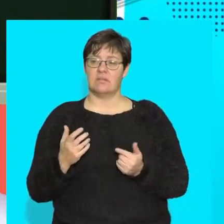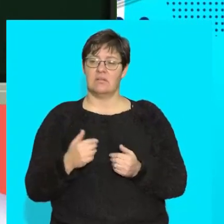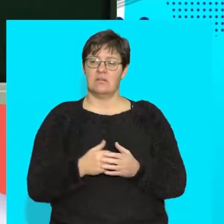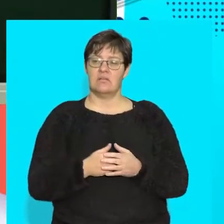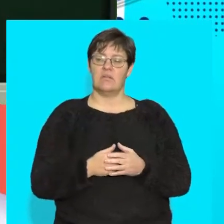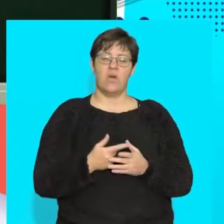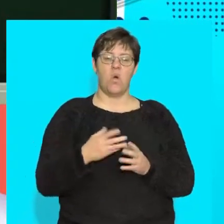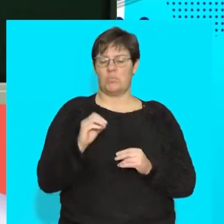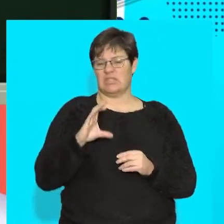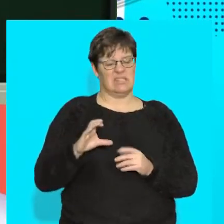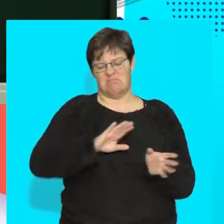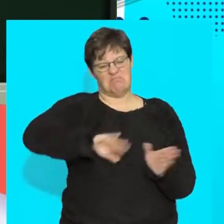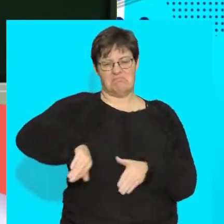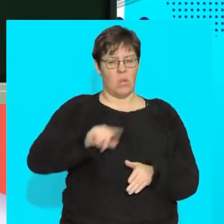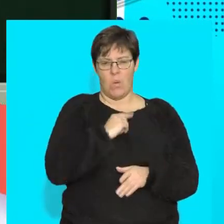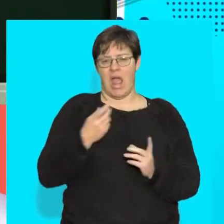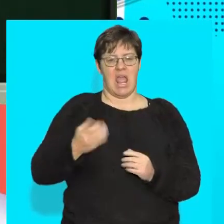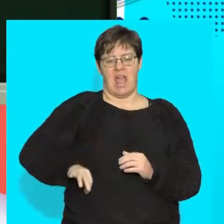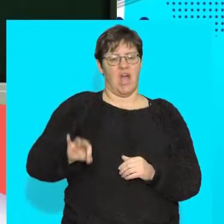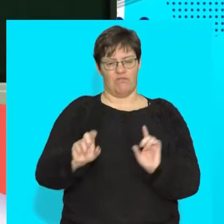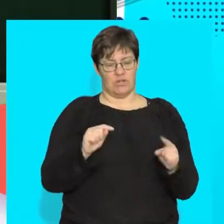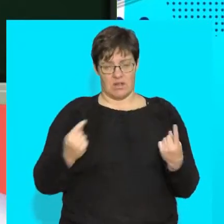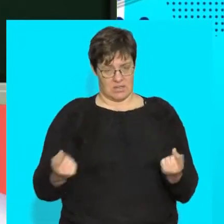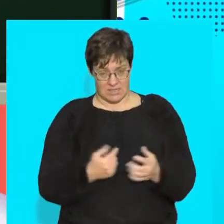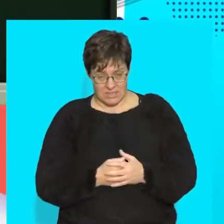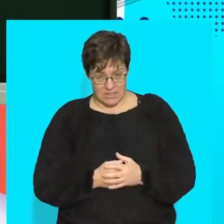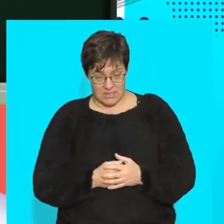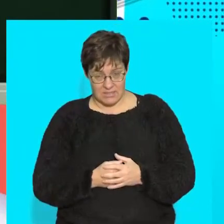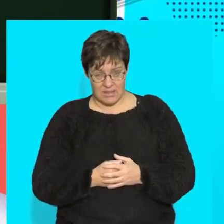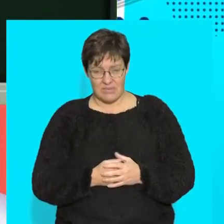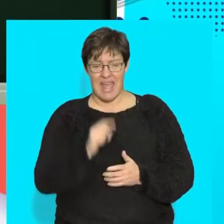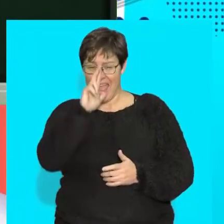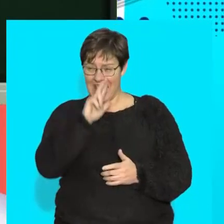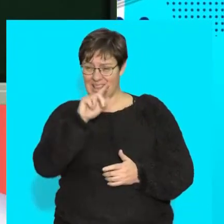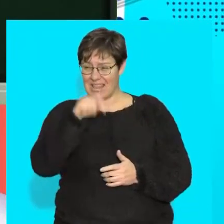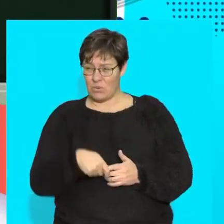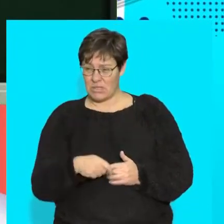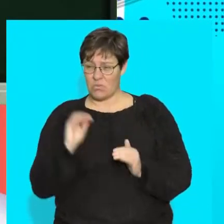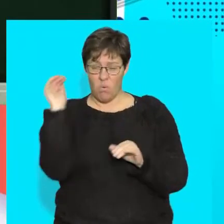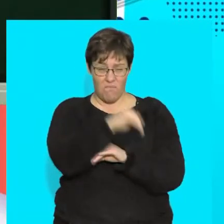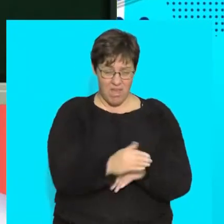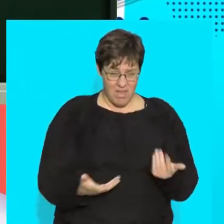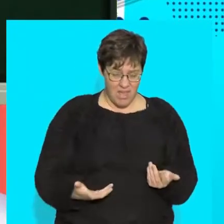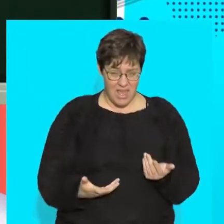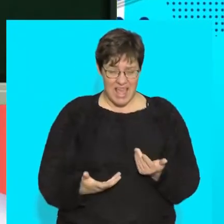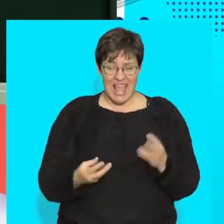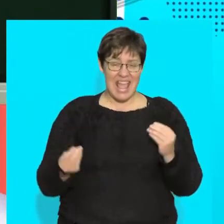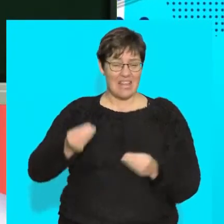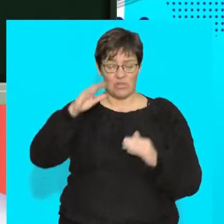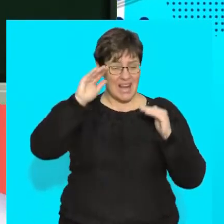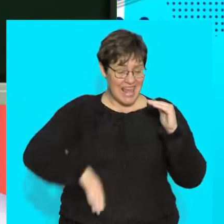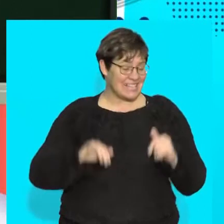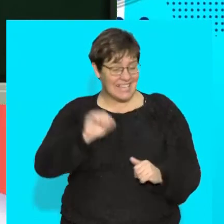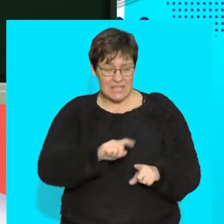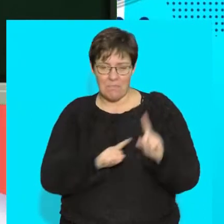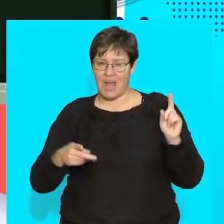A, I mean, then option C, definitely you're not even thinking about that one because it's 8,000. Number one, the interest might be less,